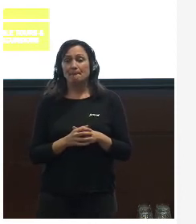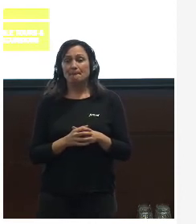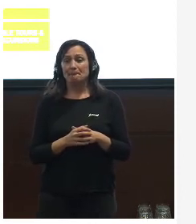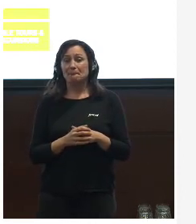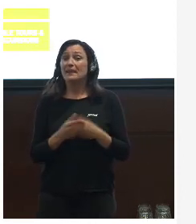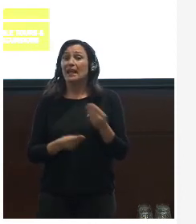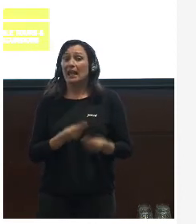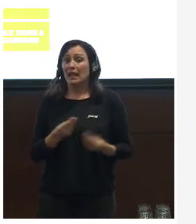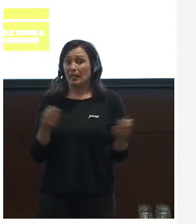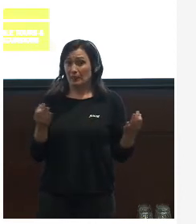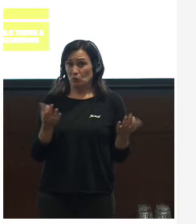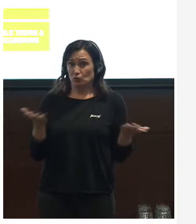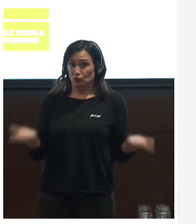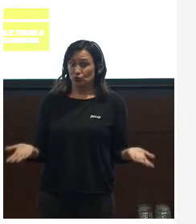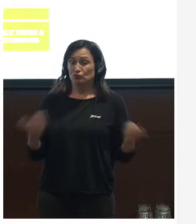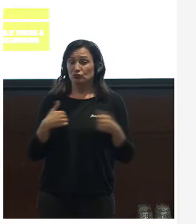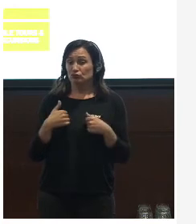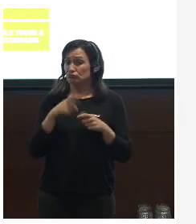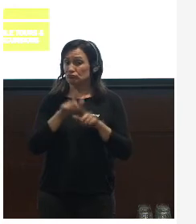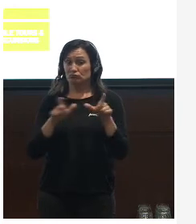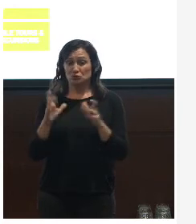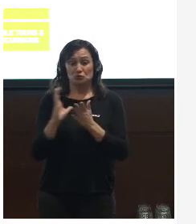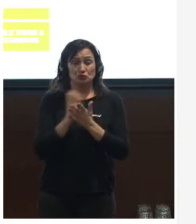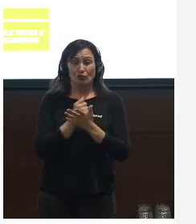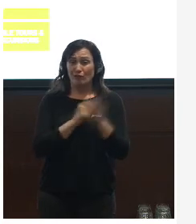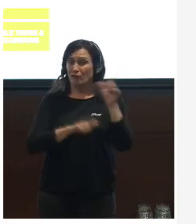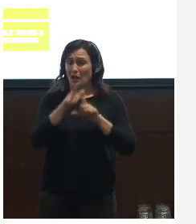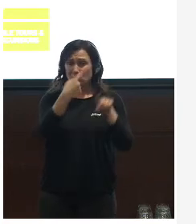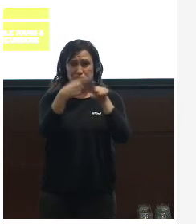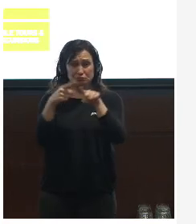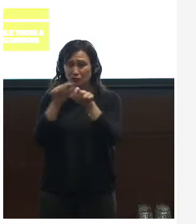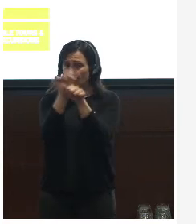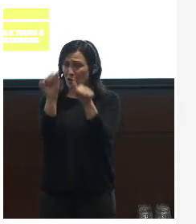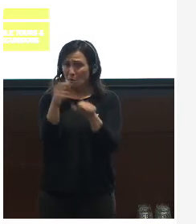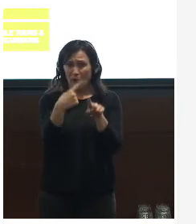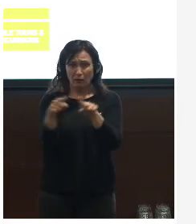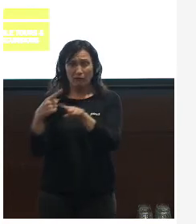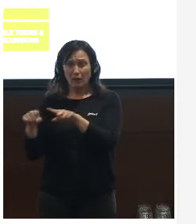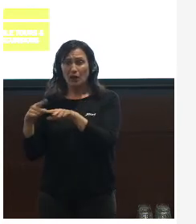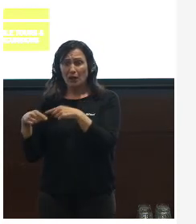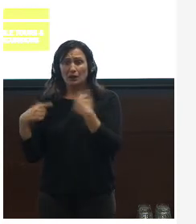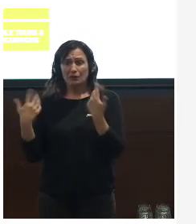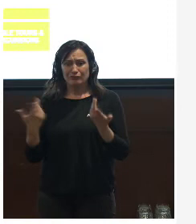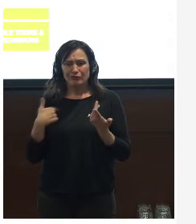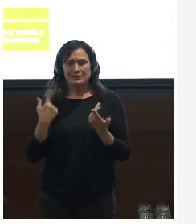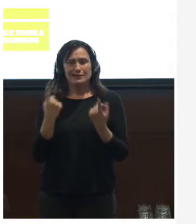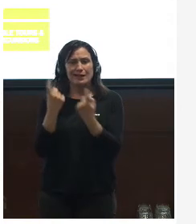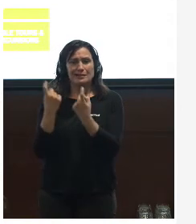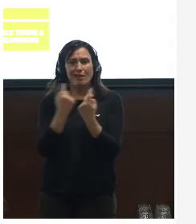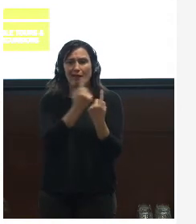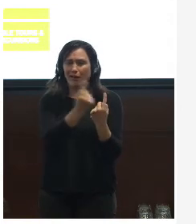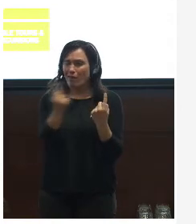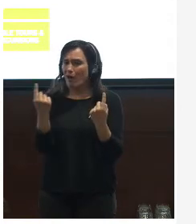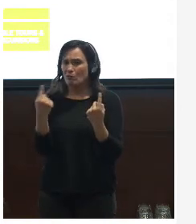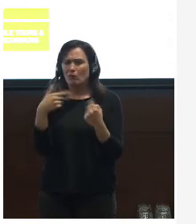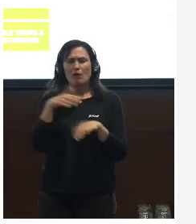As everybody travels differently, we try to suit everybody's needs. If I travel, I like to know where I spend my money and how.